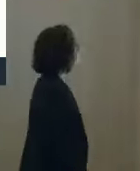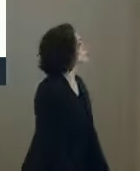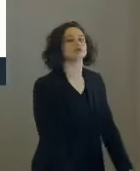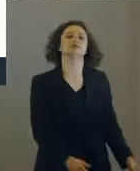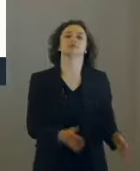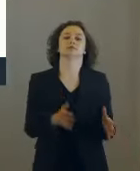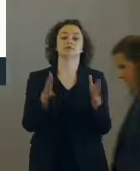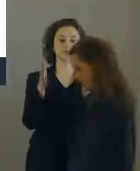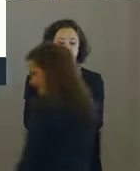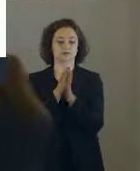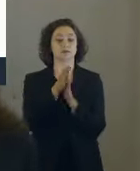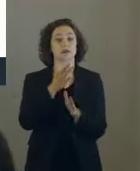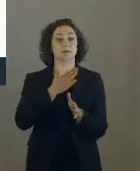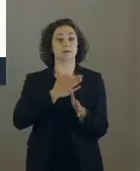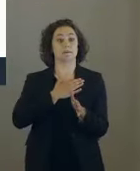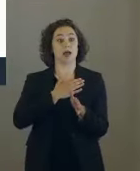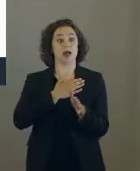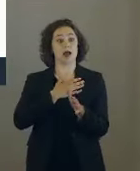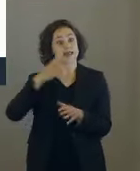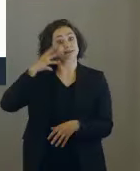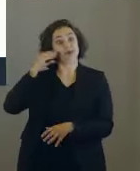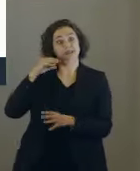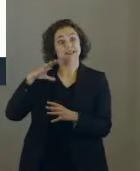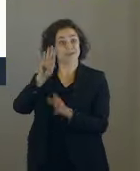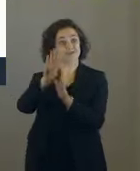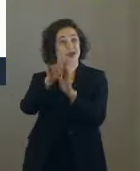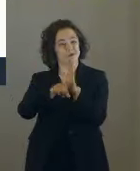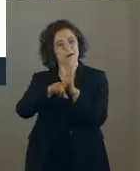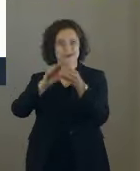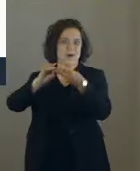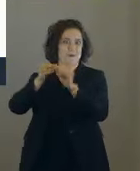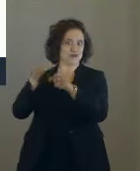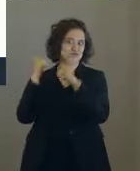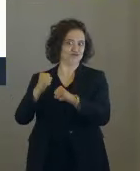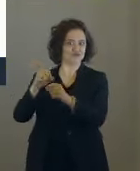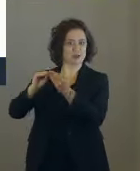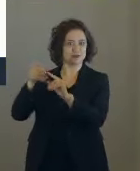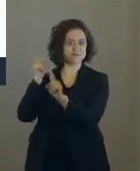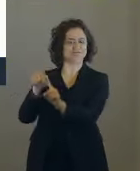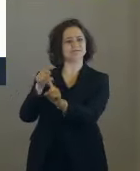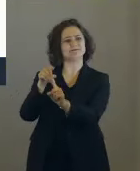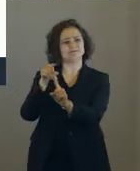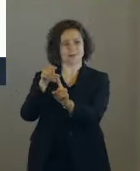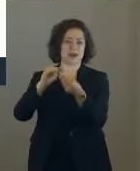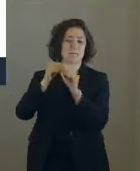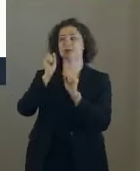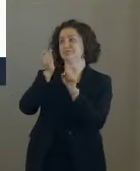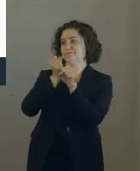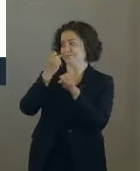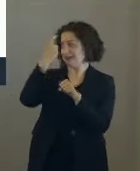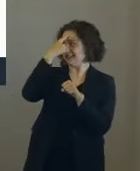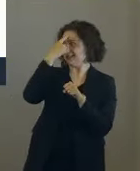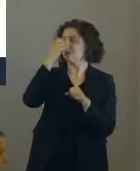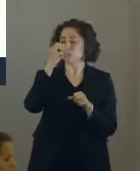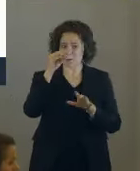I come from a numbers background, so statistics are extremely important to me. If it doesn't make dollars, it doesn't make sense, and it's not worth the squeeze.